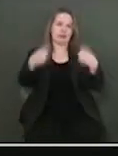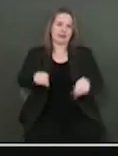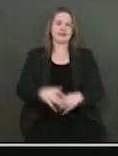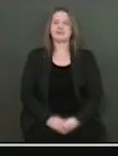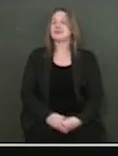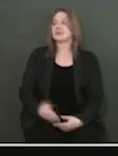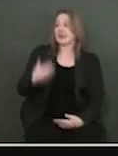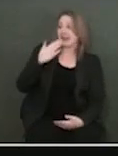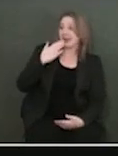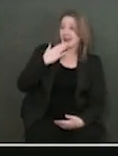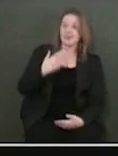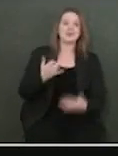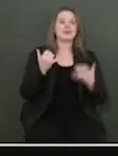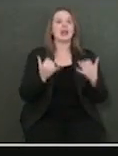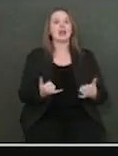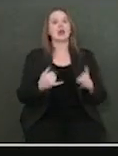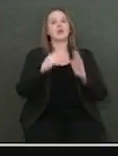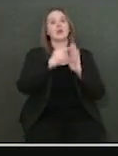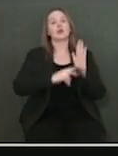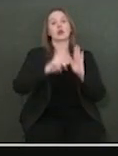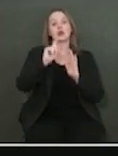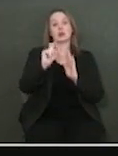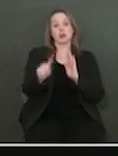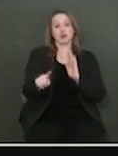Thank you, Chief. I'm going to go ahead and read a question here